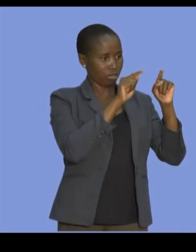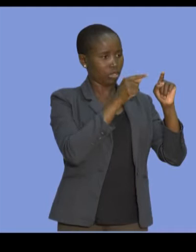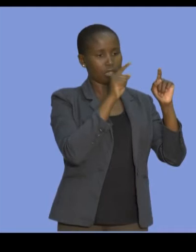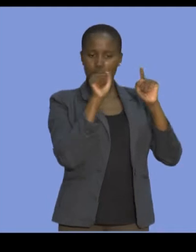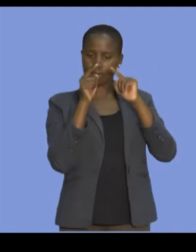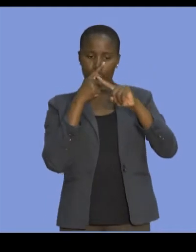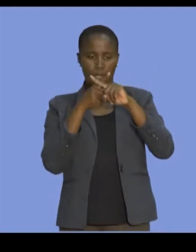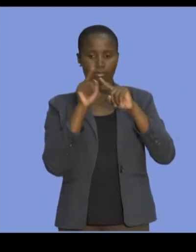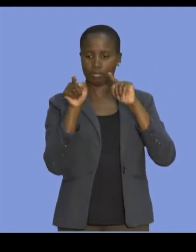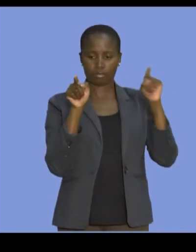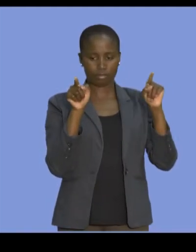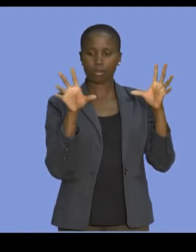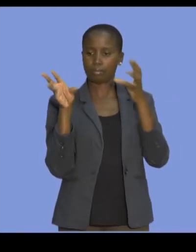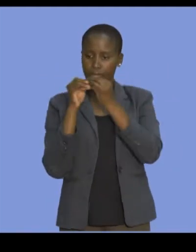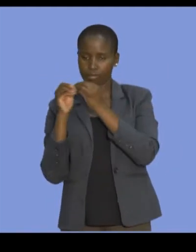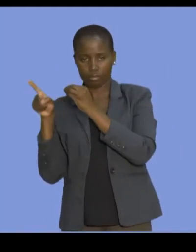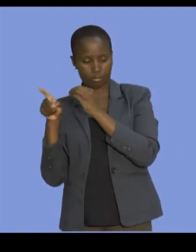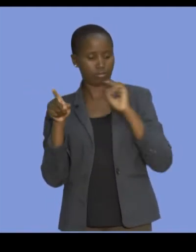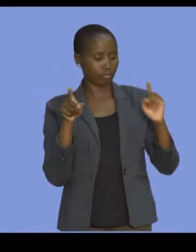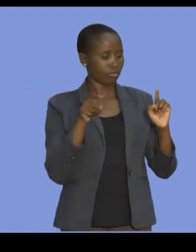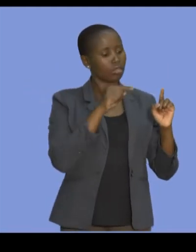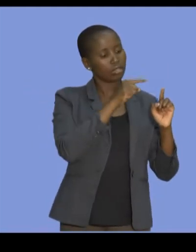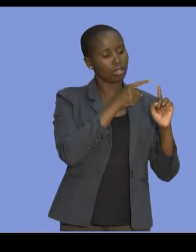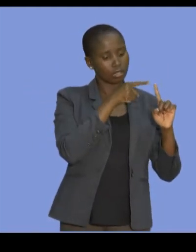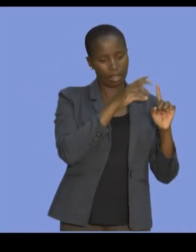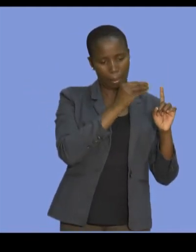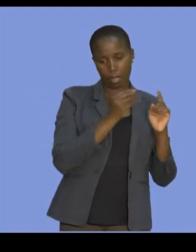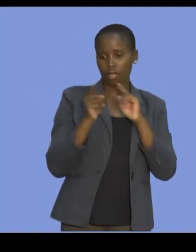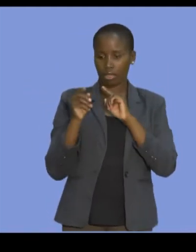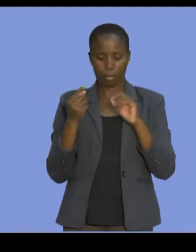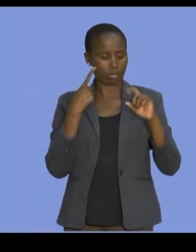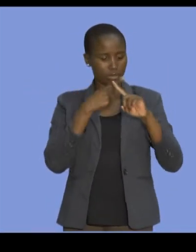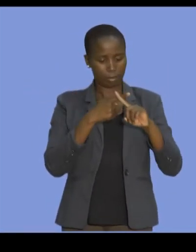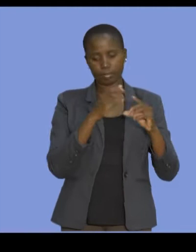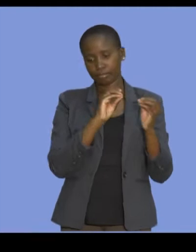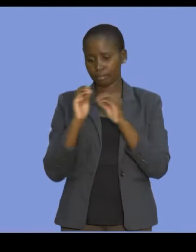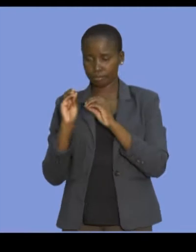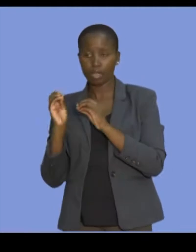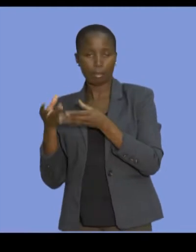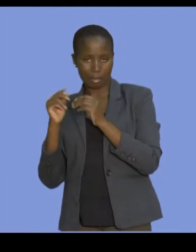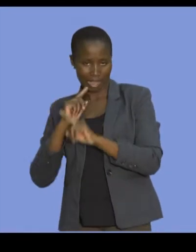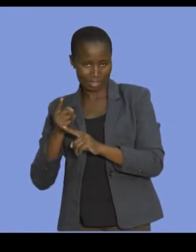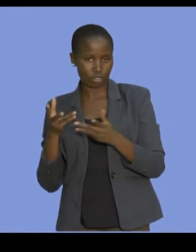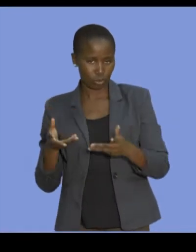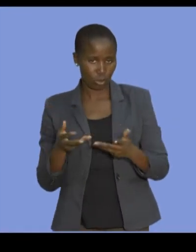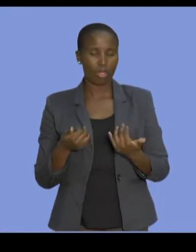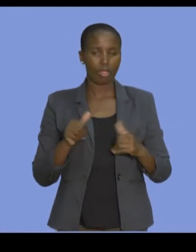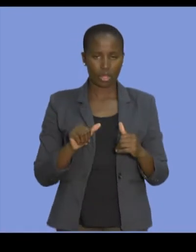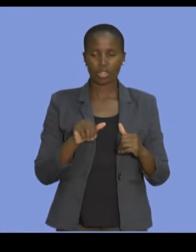140, that's what we get. And we multiply 90 times